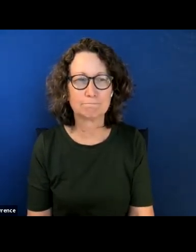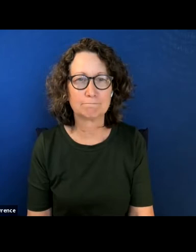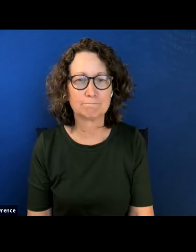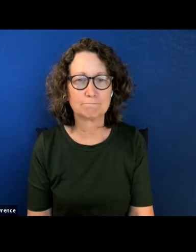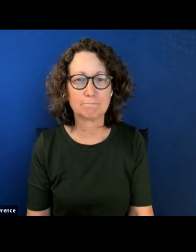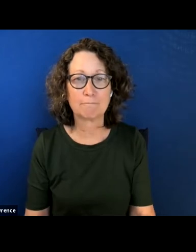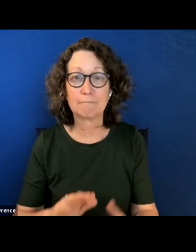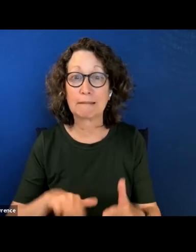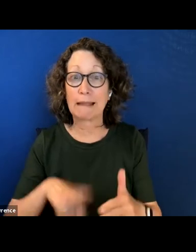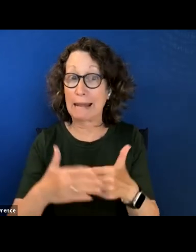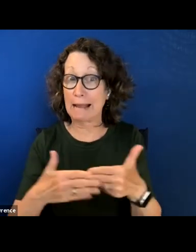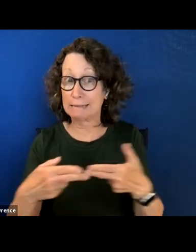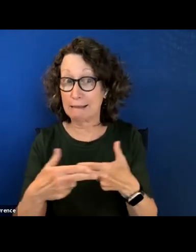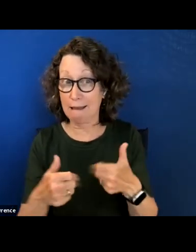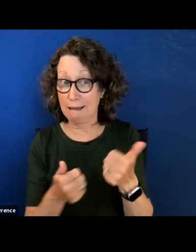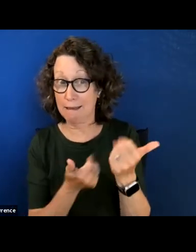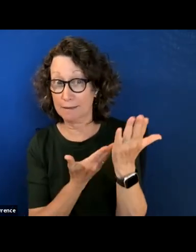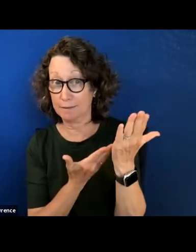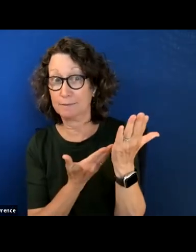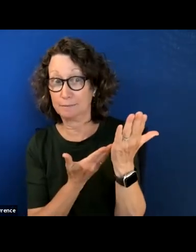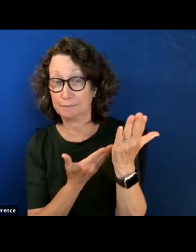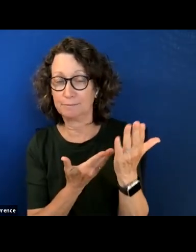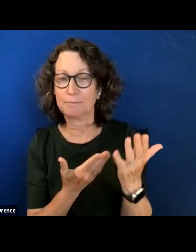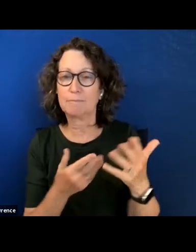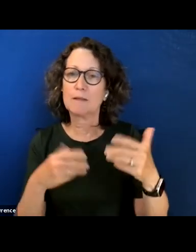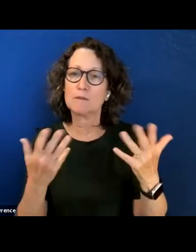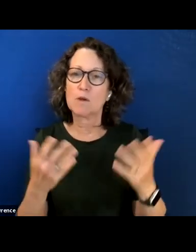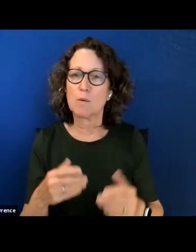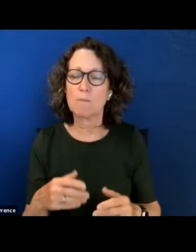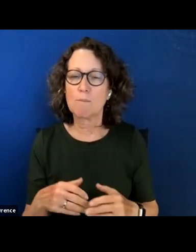Next slide, please. So